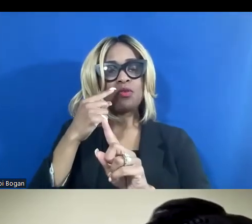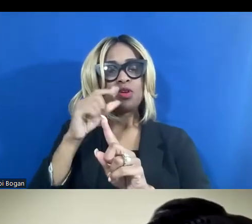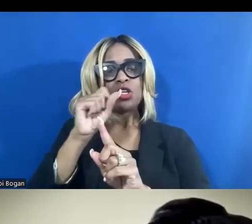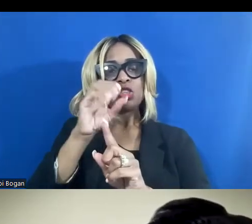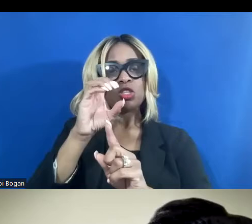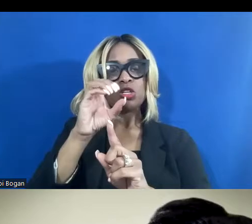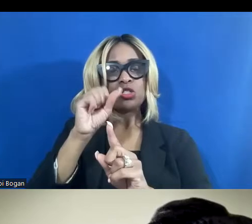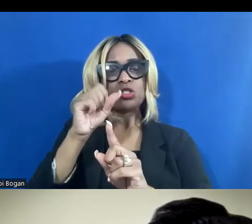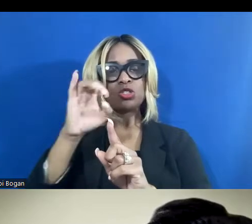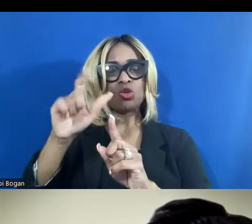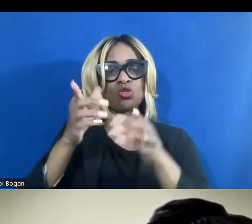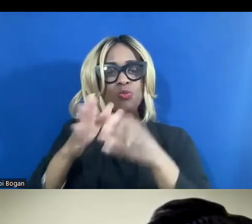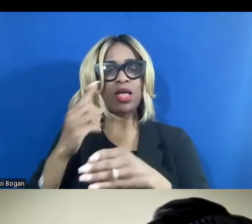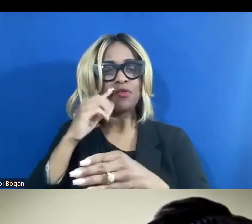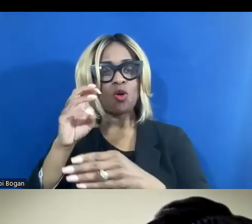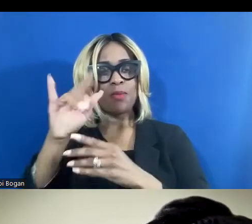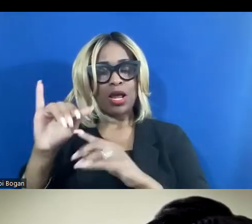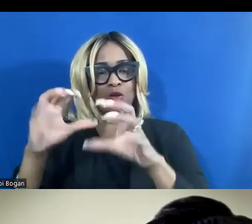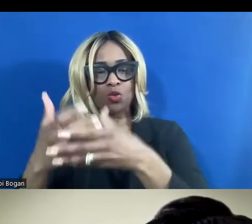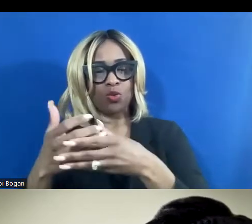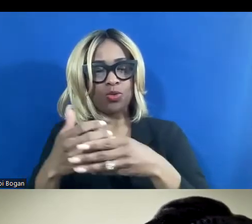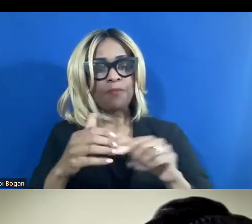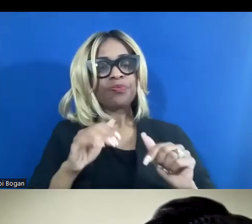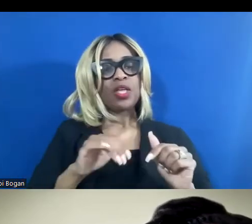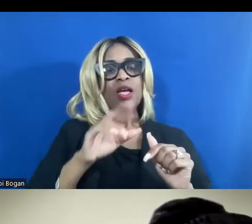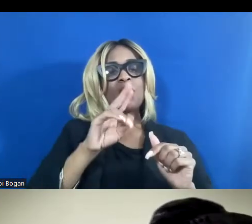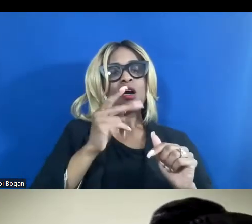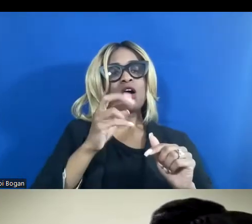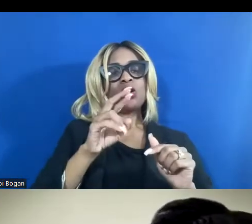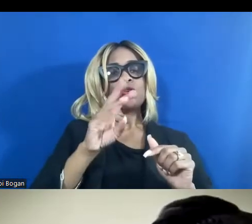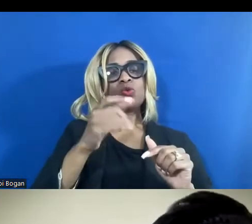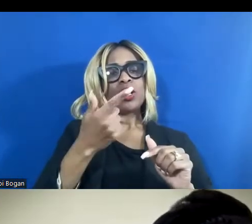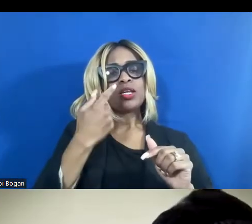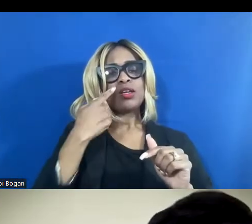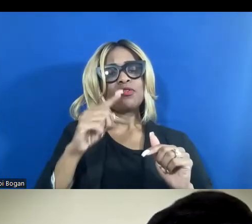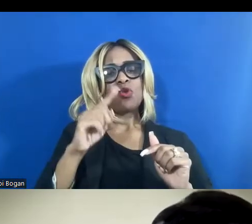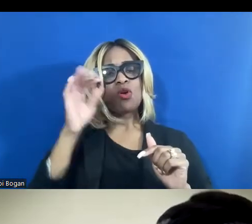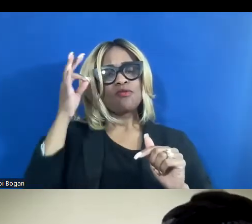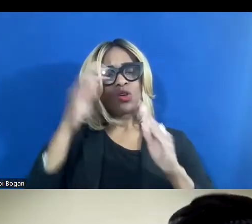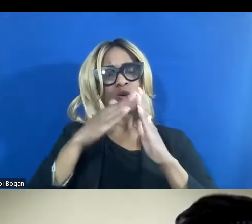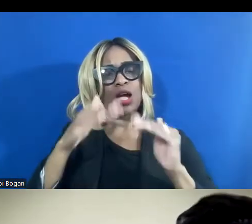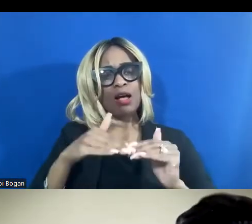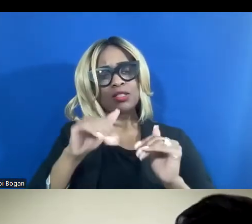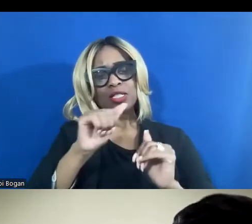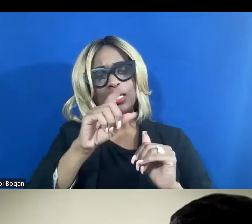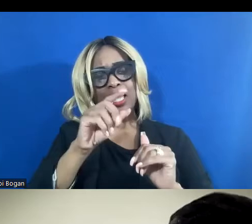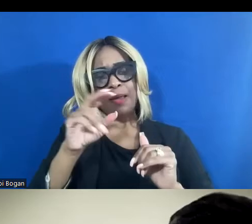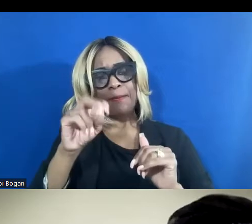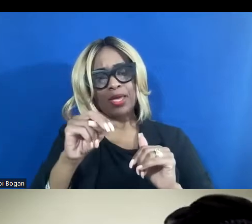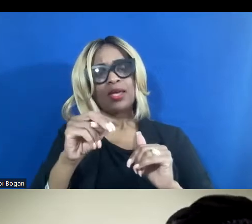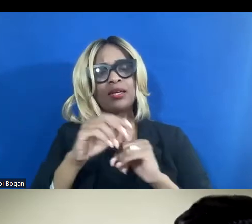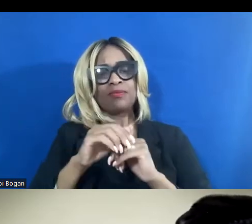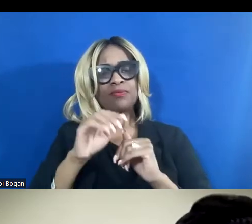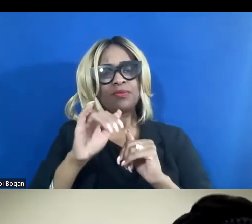The underwriting manual of the Federal Housing Administrative in the 1960s recommended that highways would